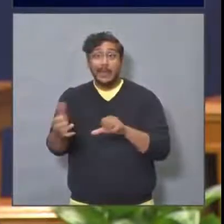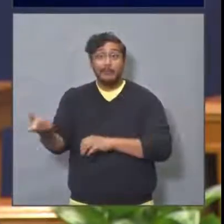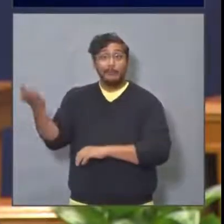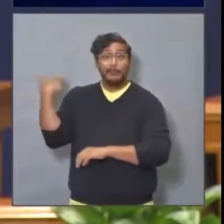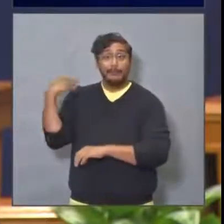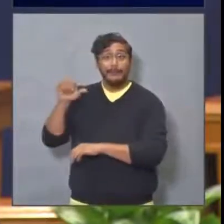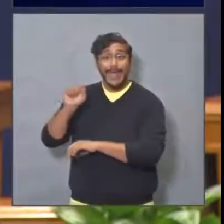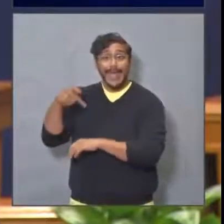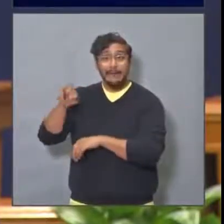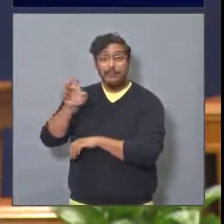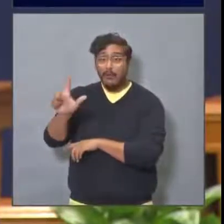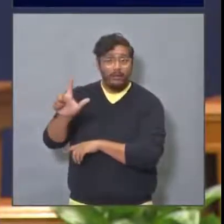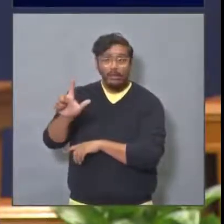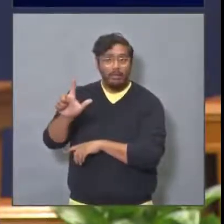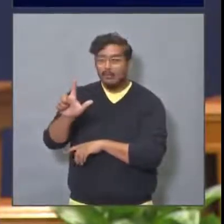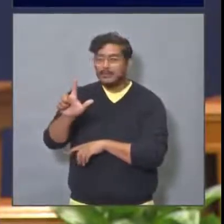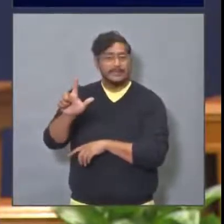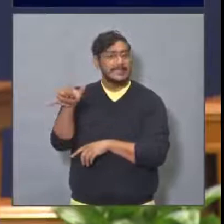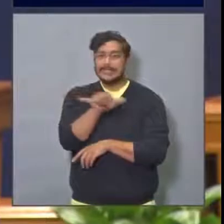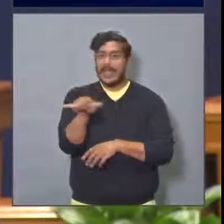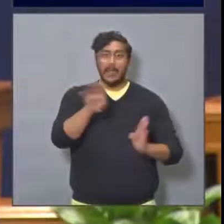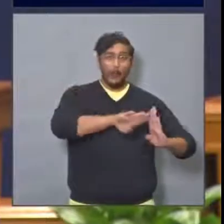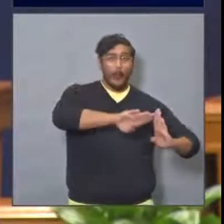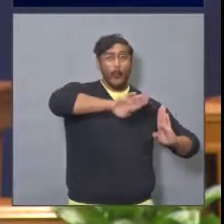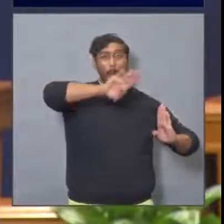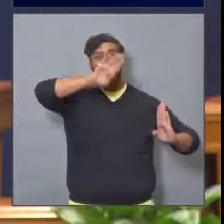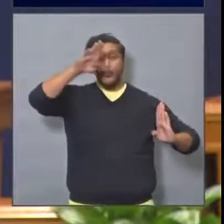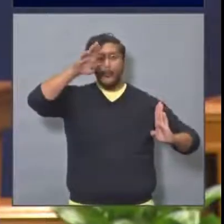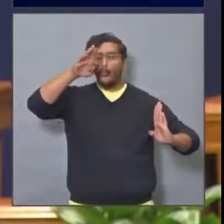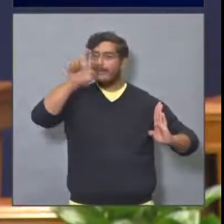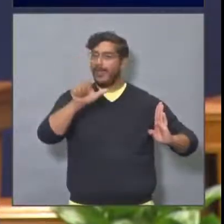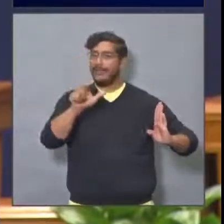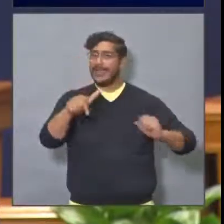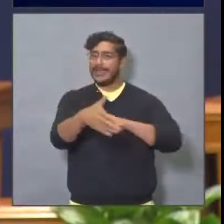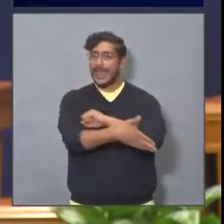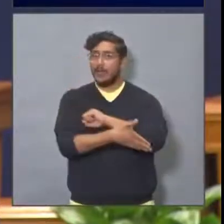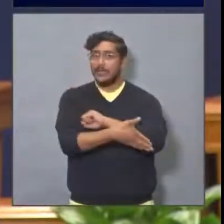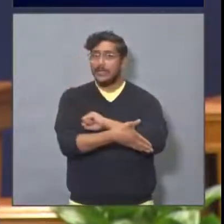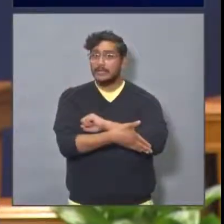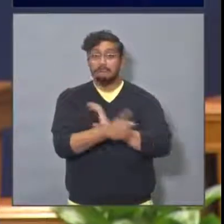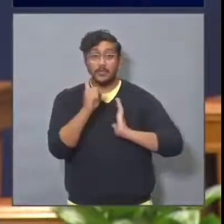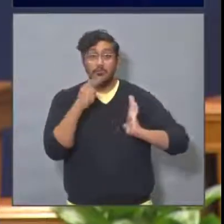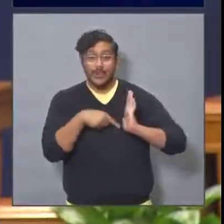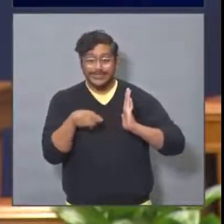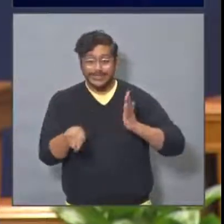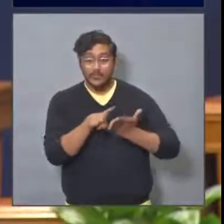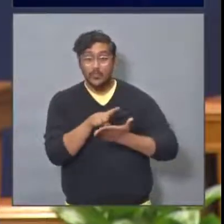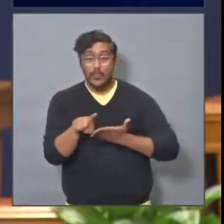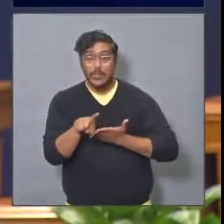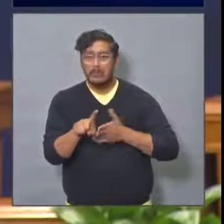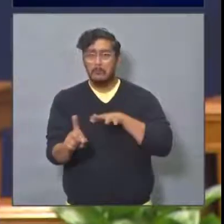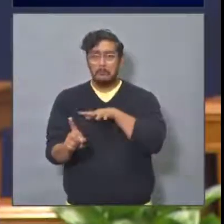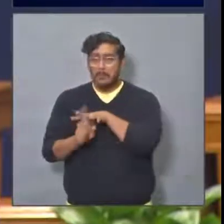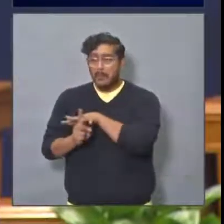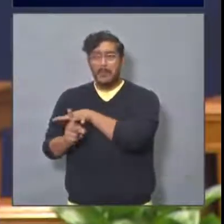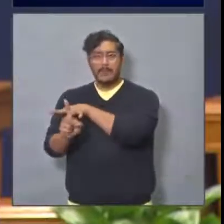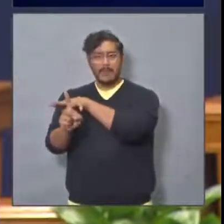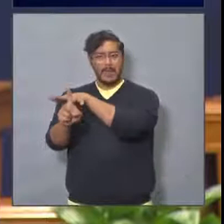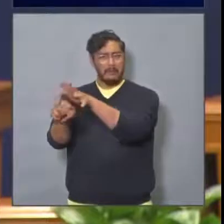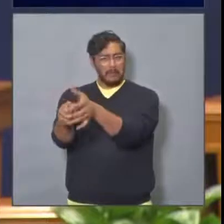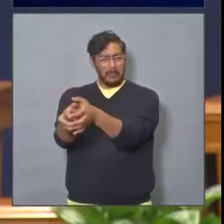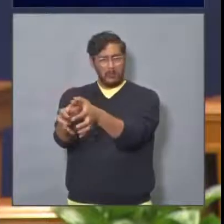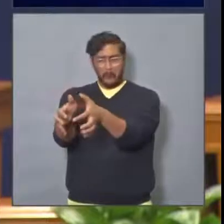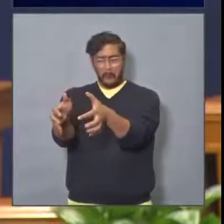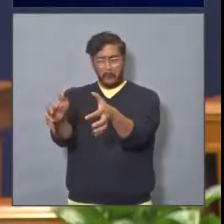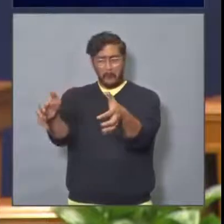of infection here in LA County. But as you've noted this week with us, our cases are rising, the rate of